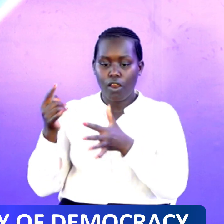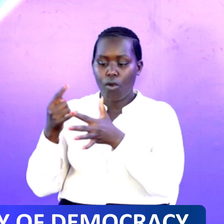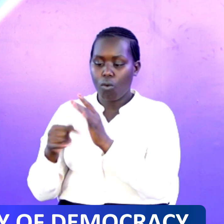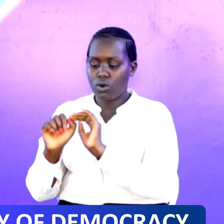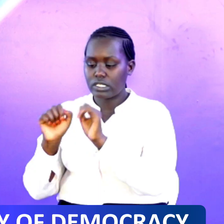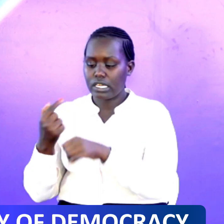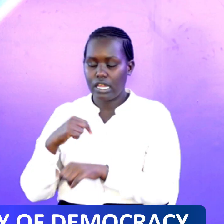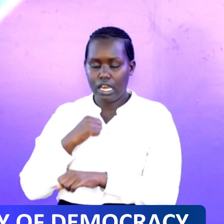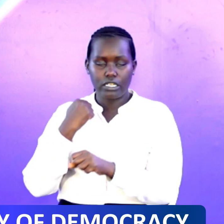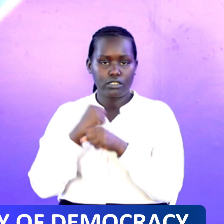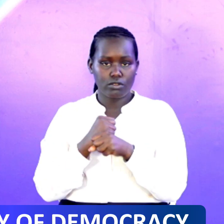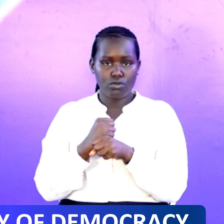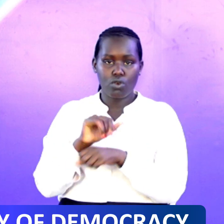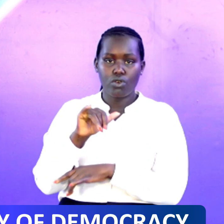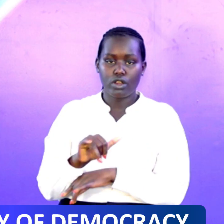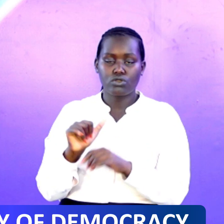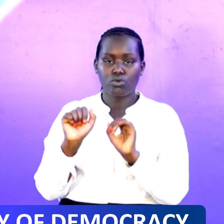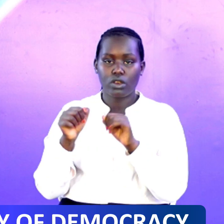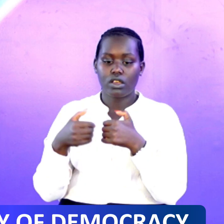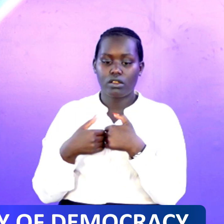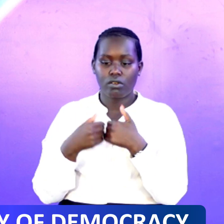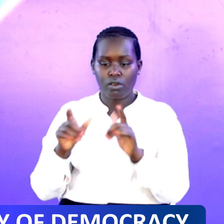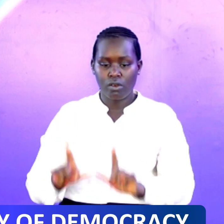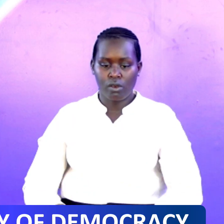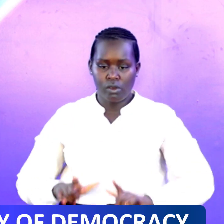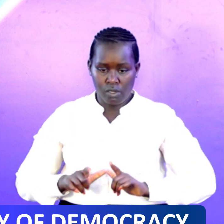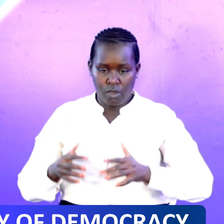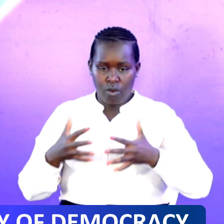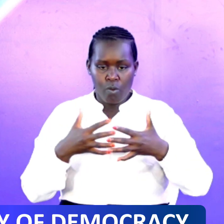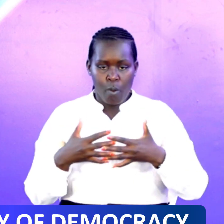able to do so that we can live in these